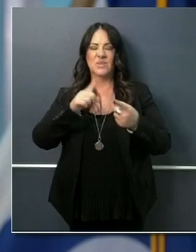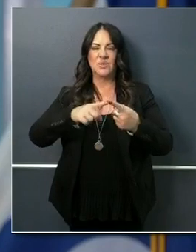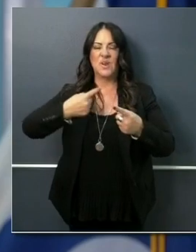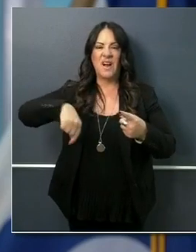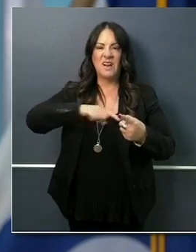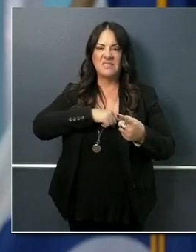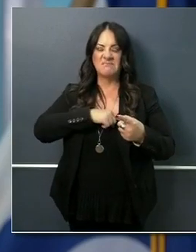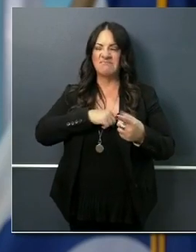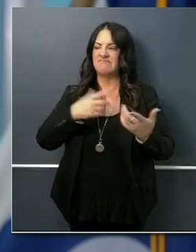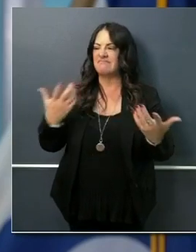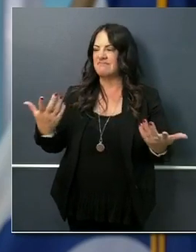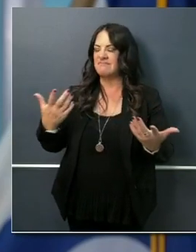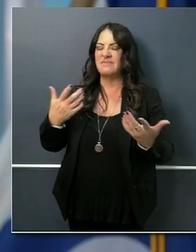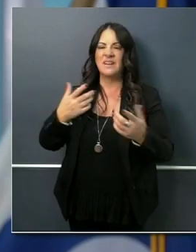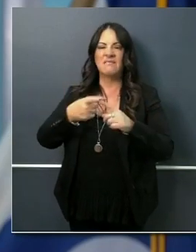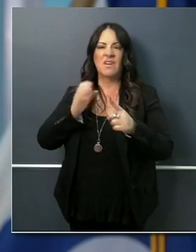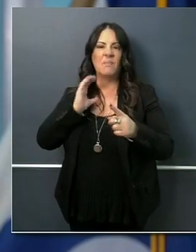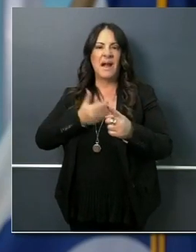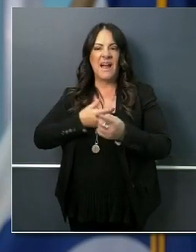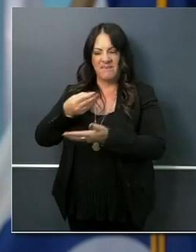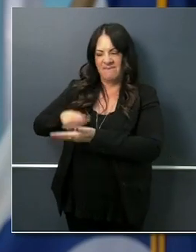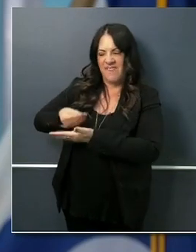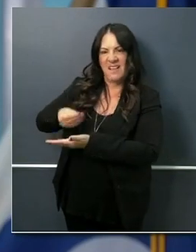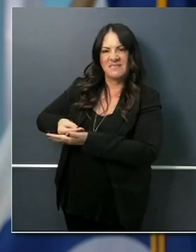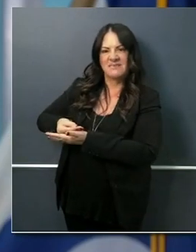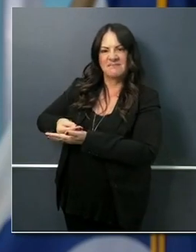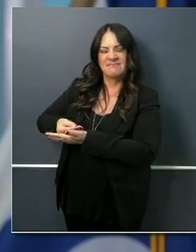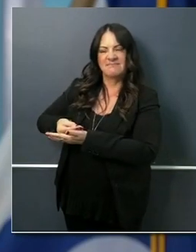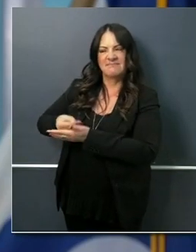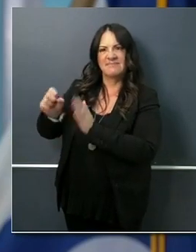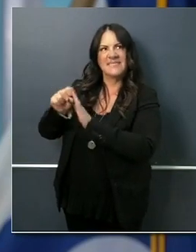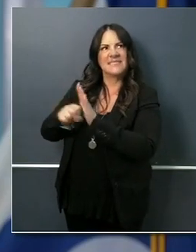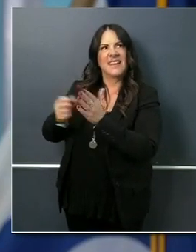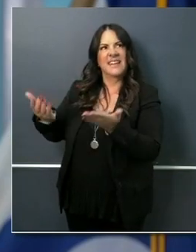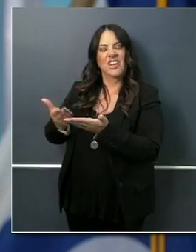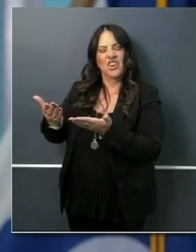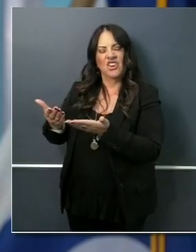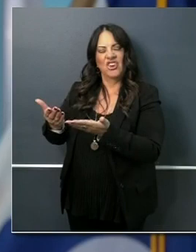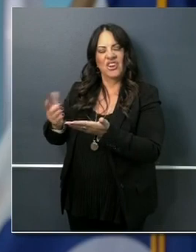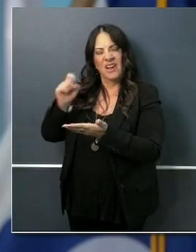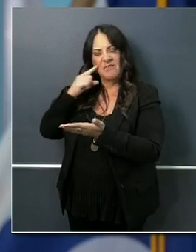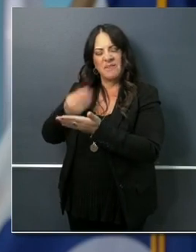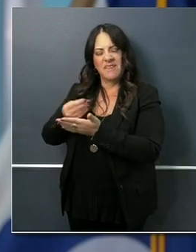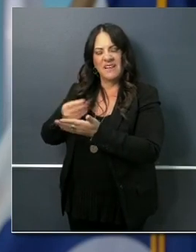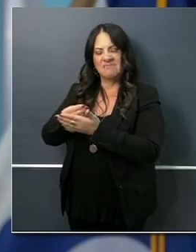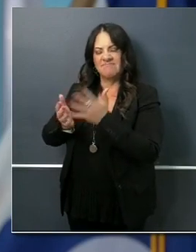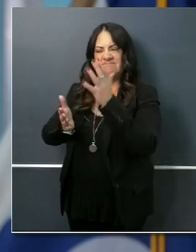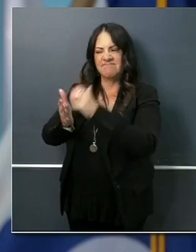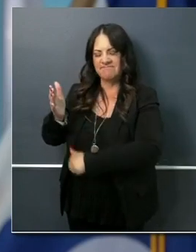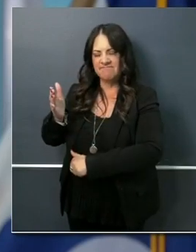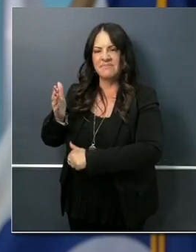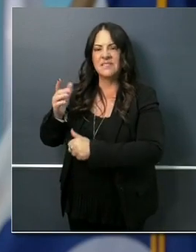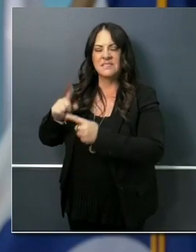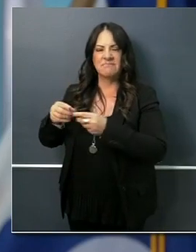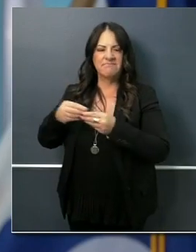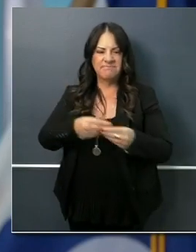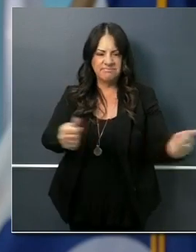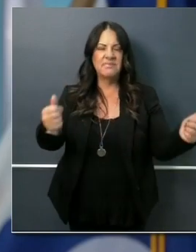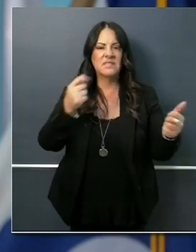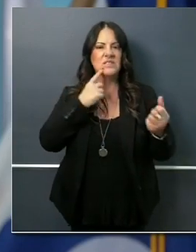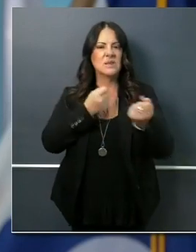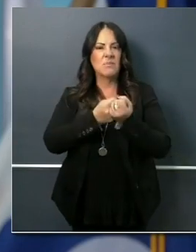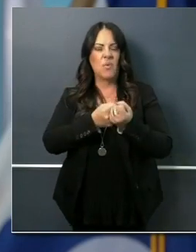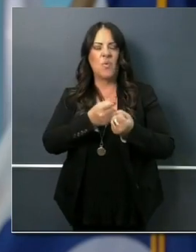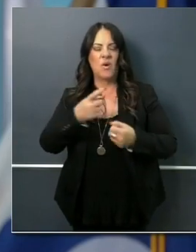general fund perspective and then from a support structure need and how we can do both at once, and that